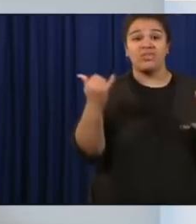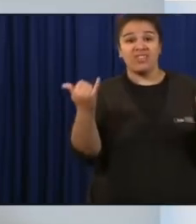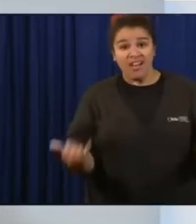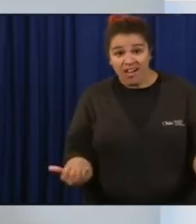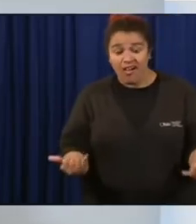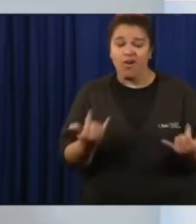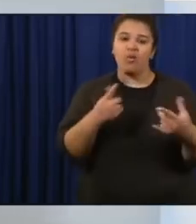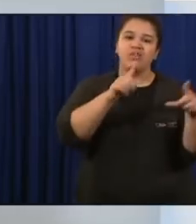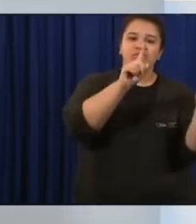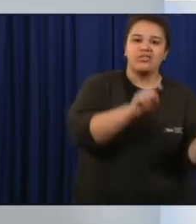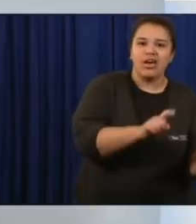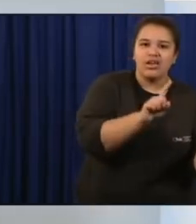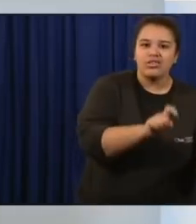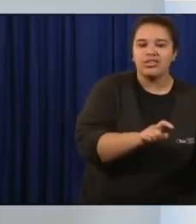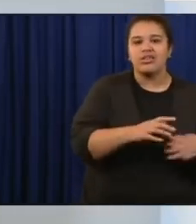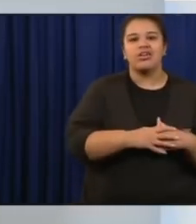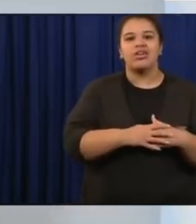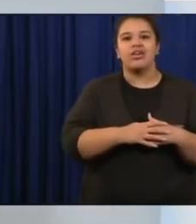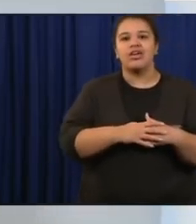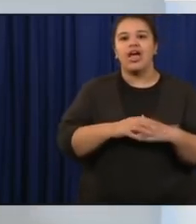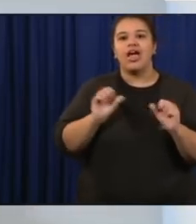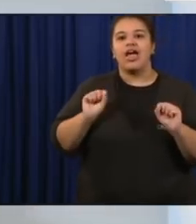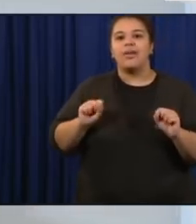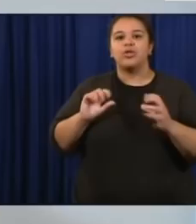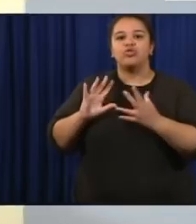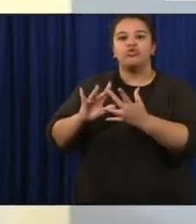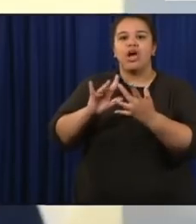will help mitigate hotspots, and that's the hope.